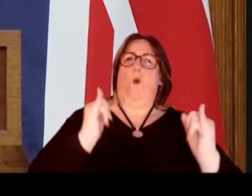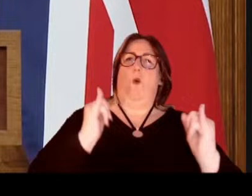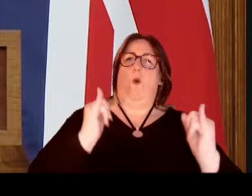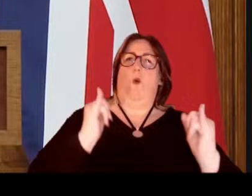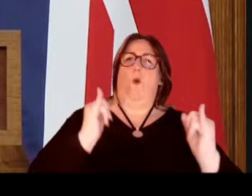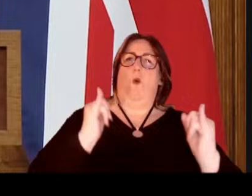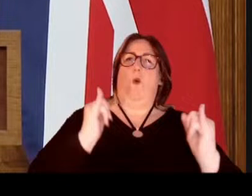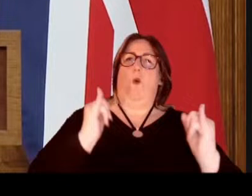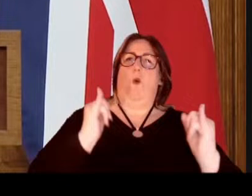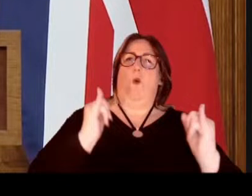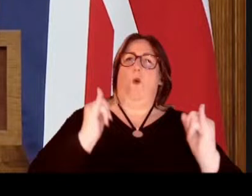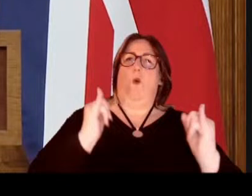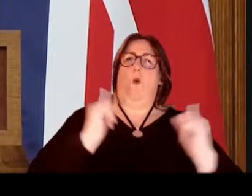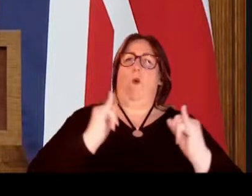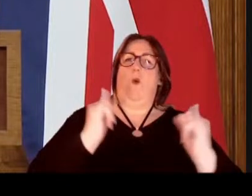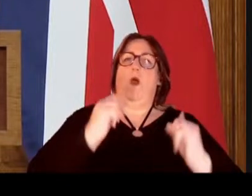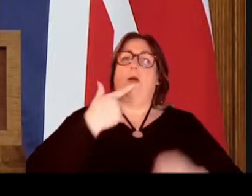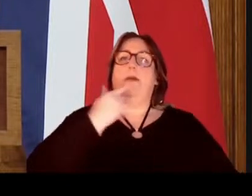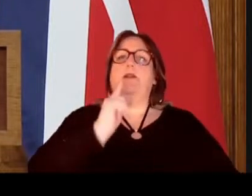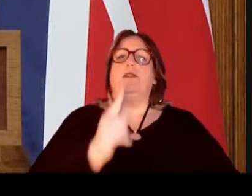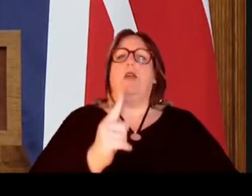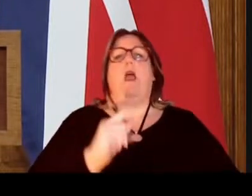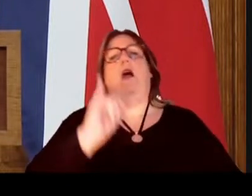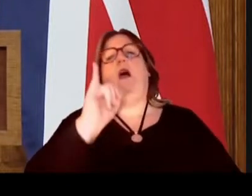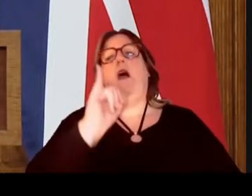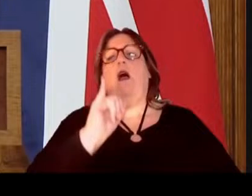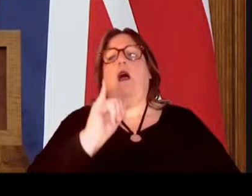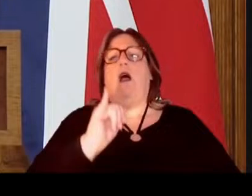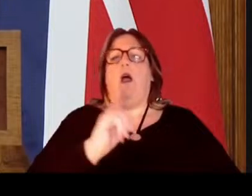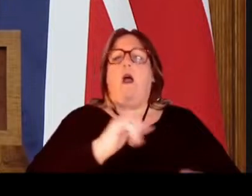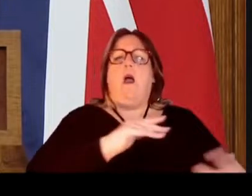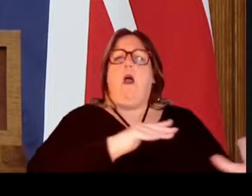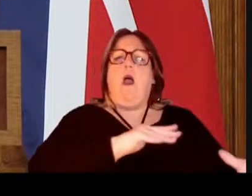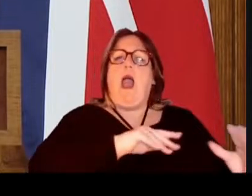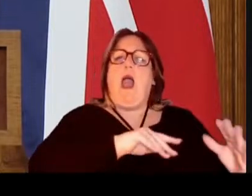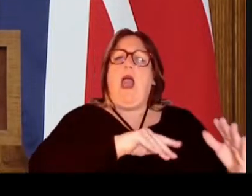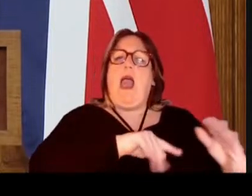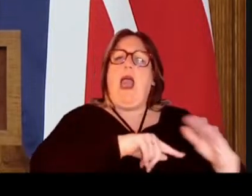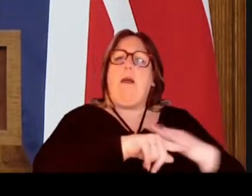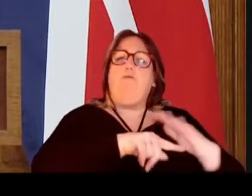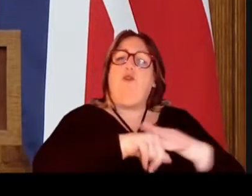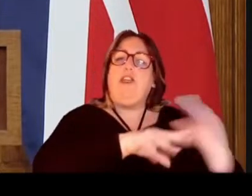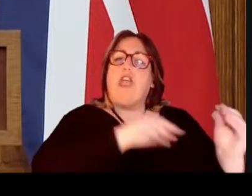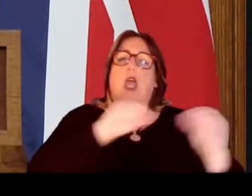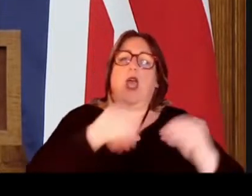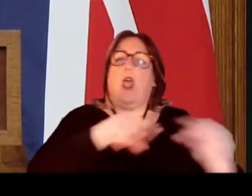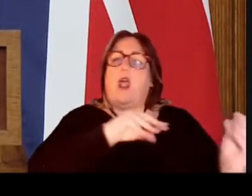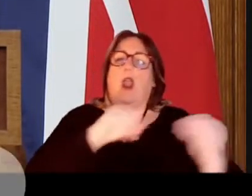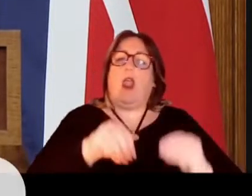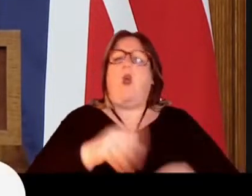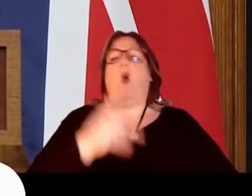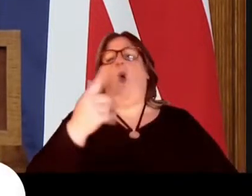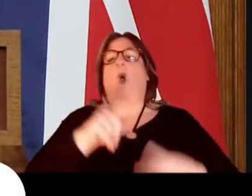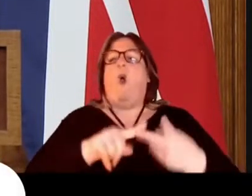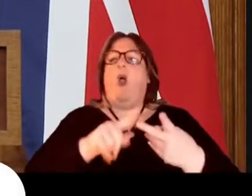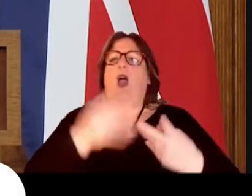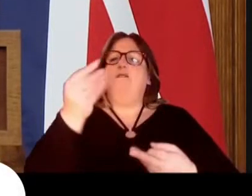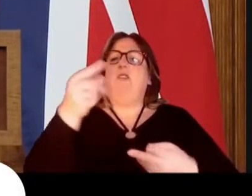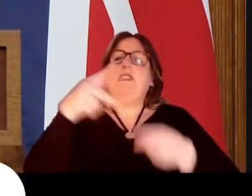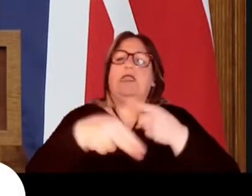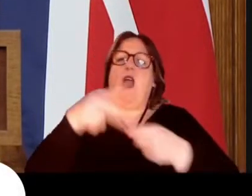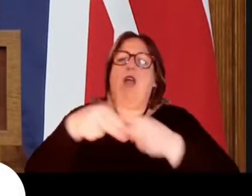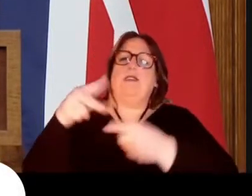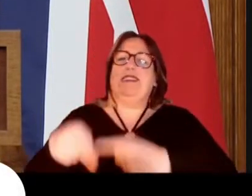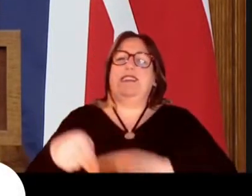please, Jeff. All because of funding cuts. But in truth, neither tells